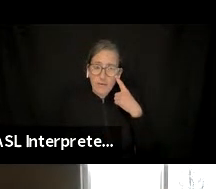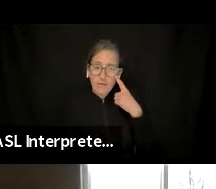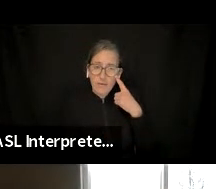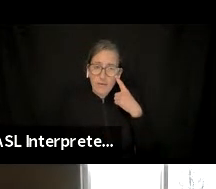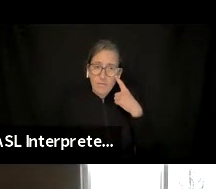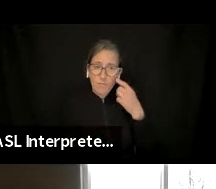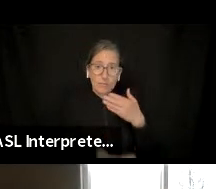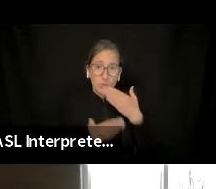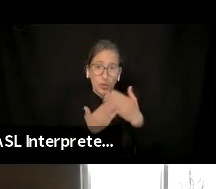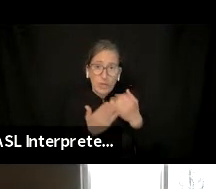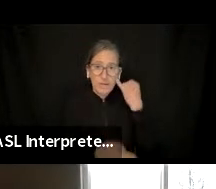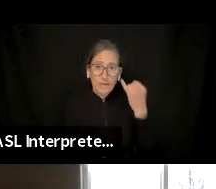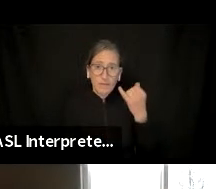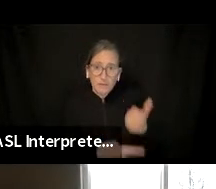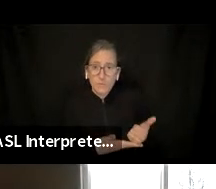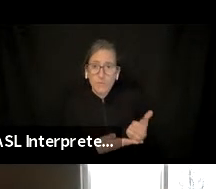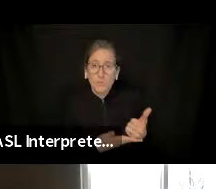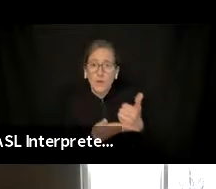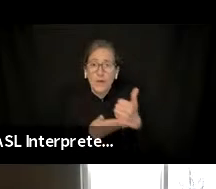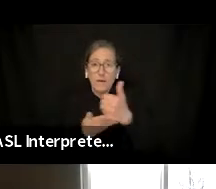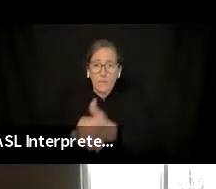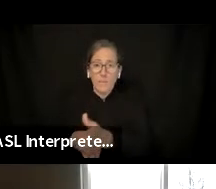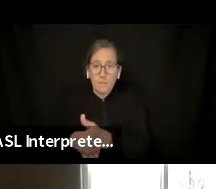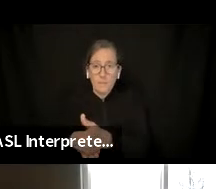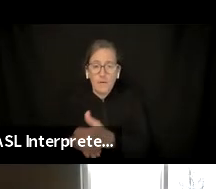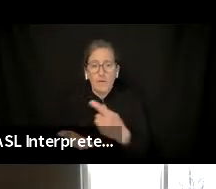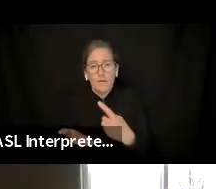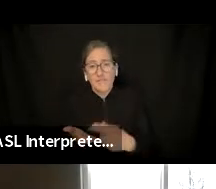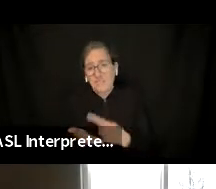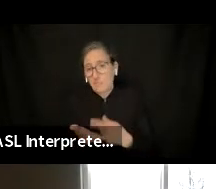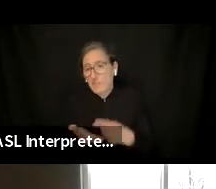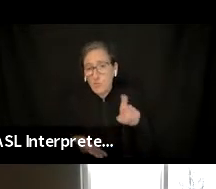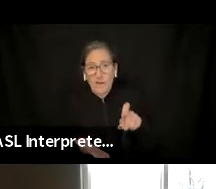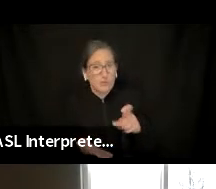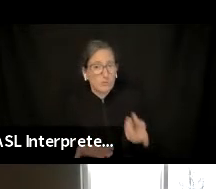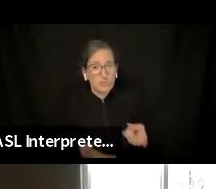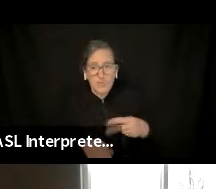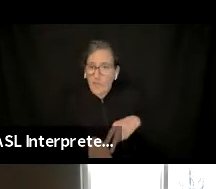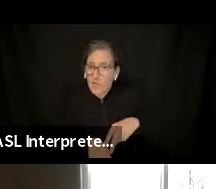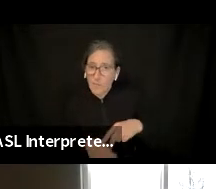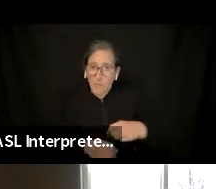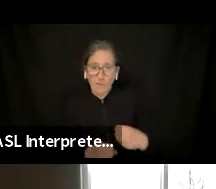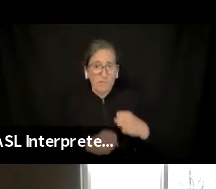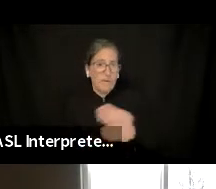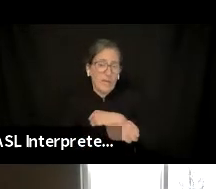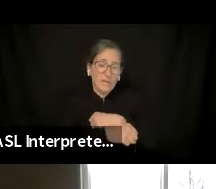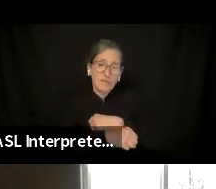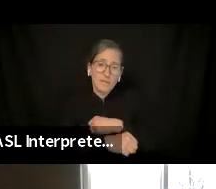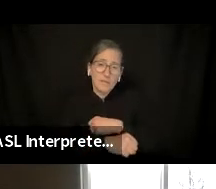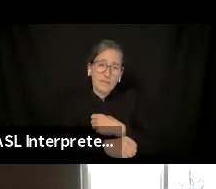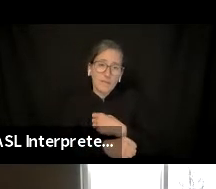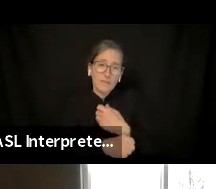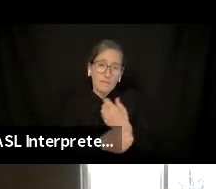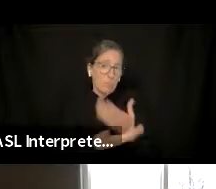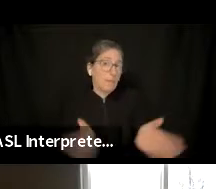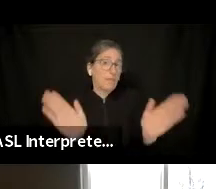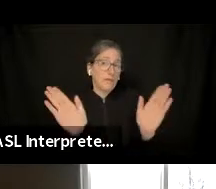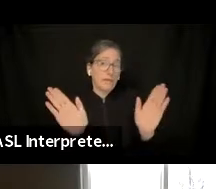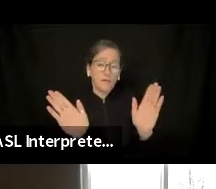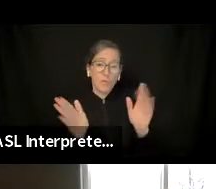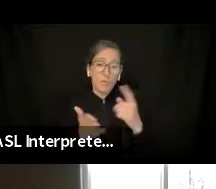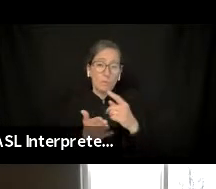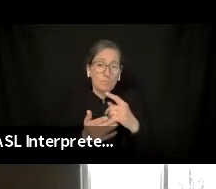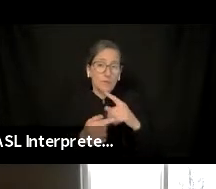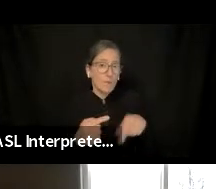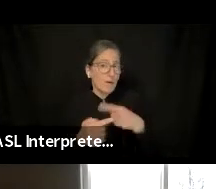helping them, sometimes you have to stand up and you have to fight you have to fight publicly with what's going on. And